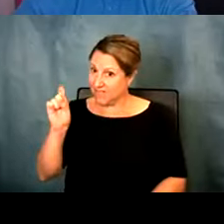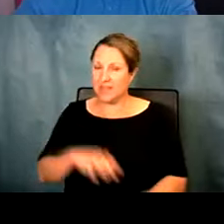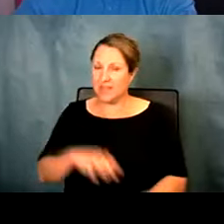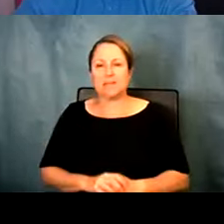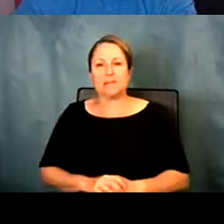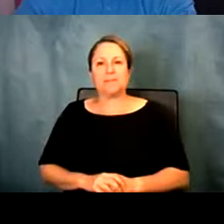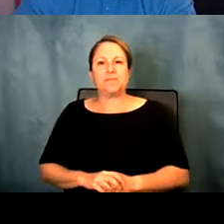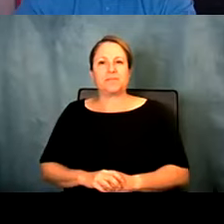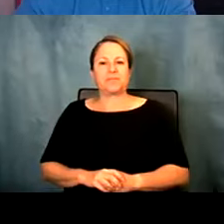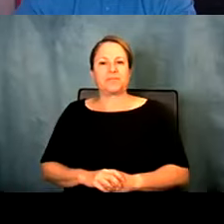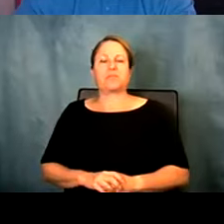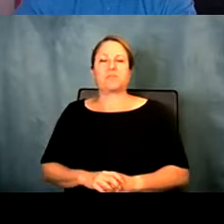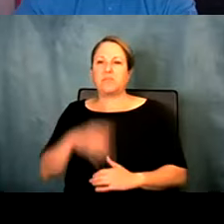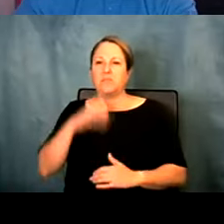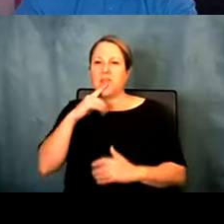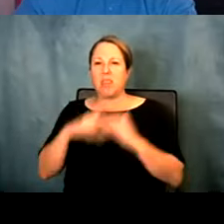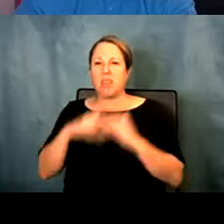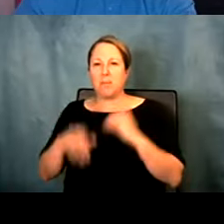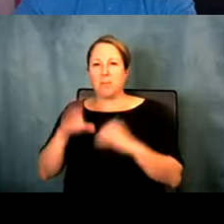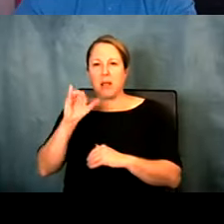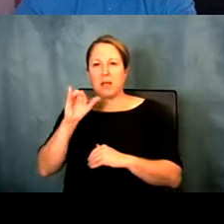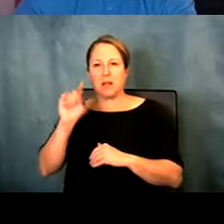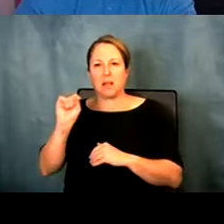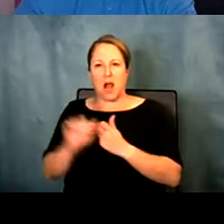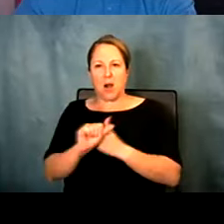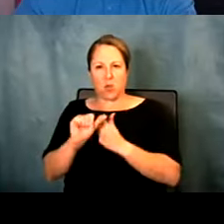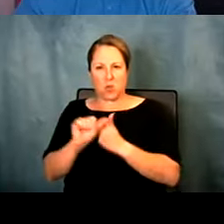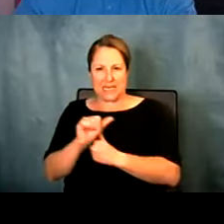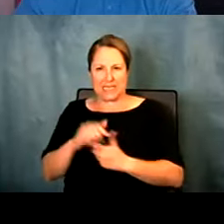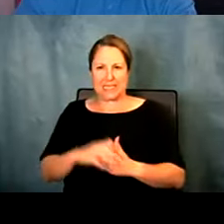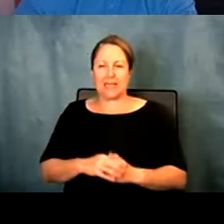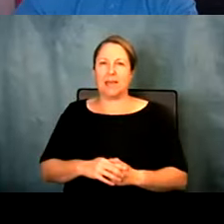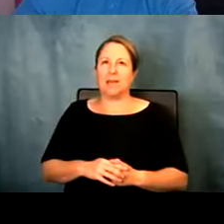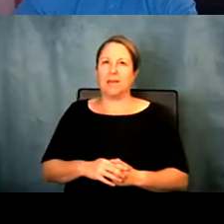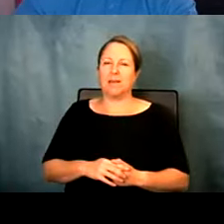really crazy. I mean, like medically, we're talking about blood clots in the